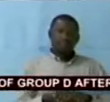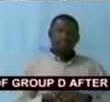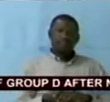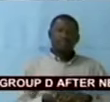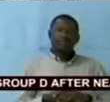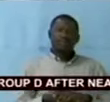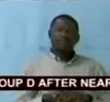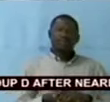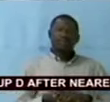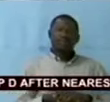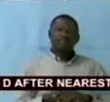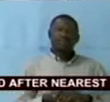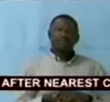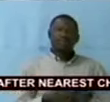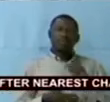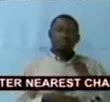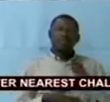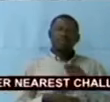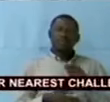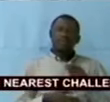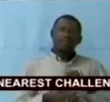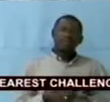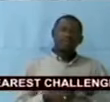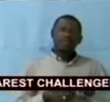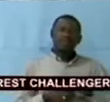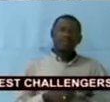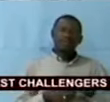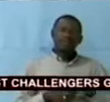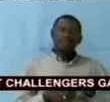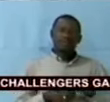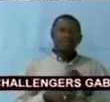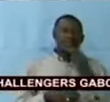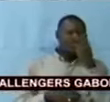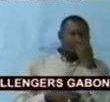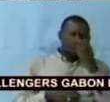But the funny part of the defense was